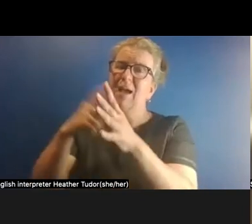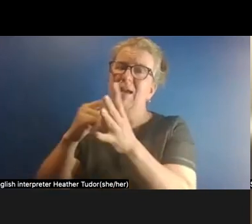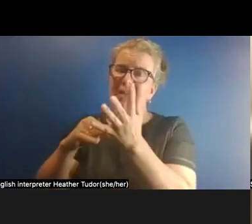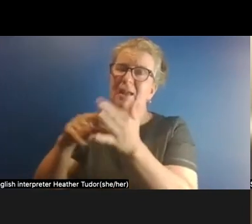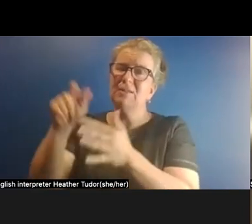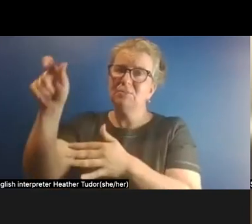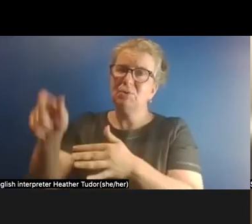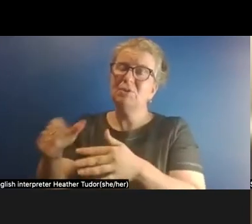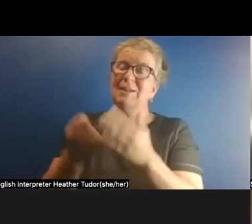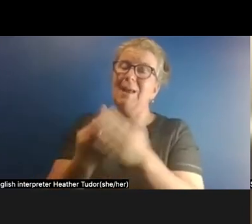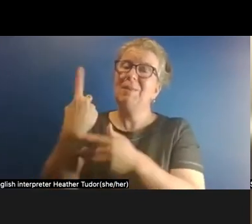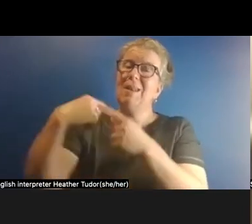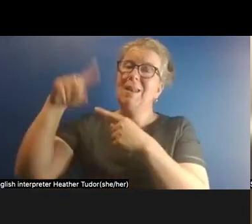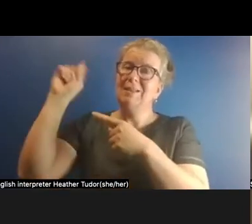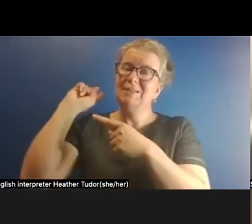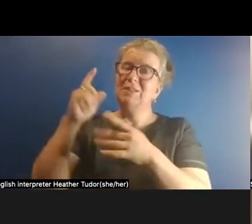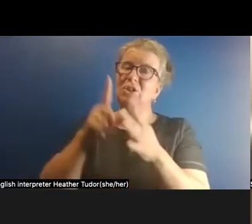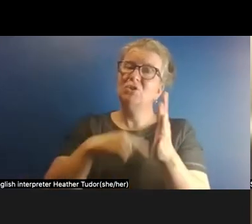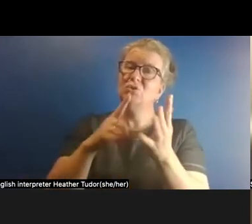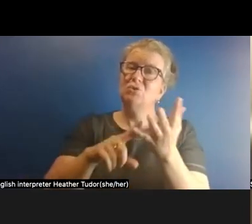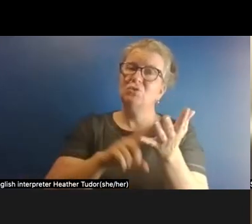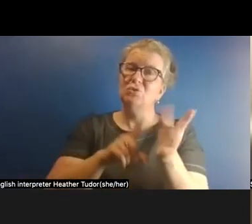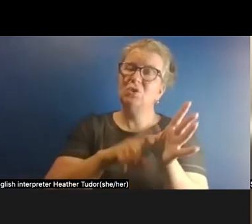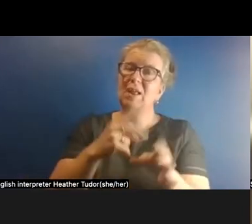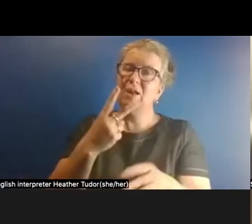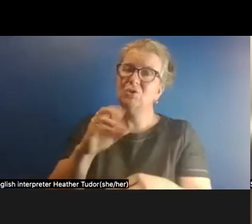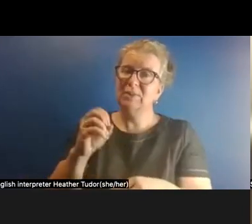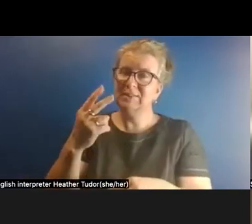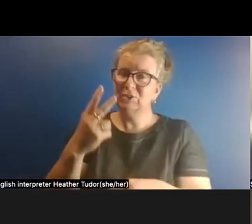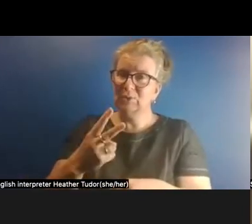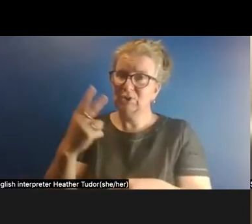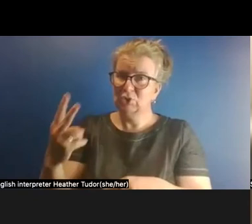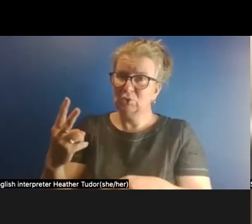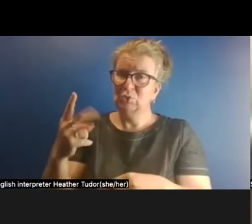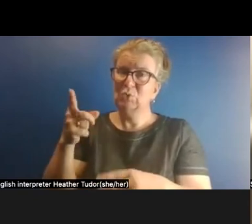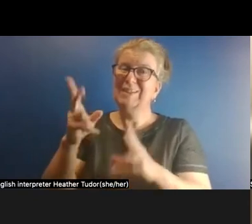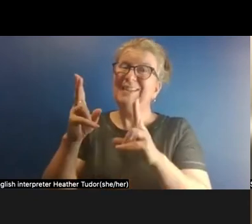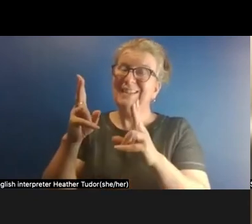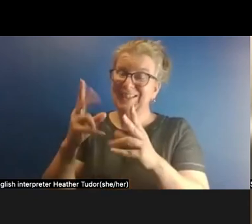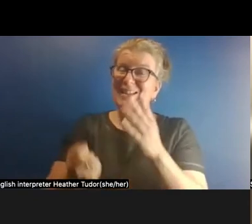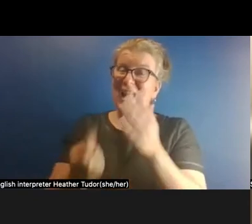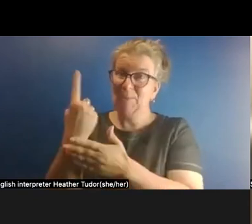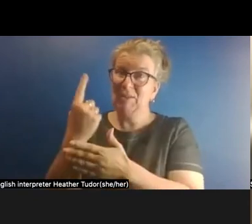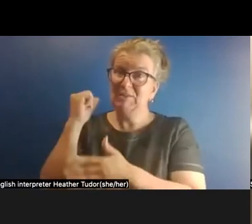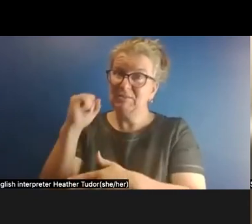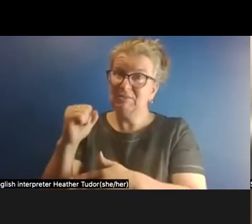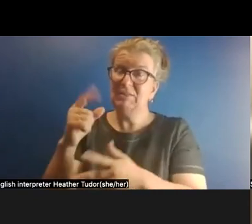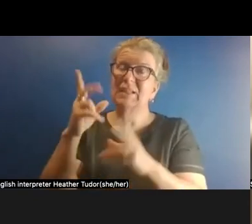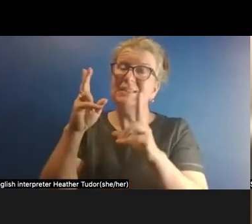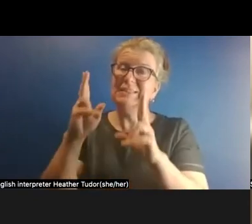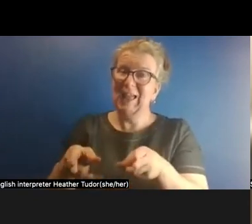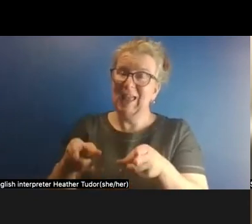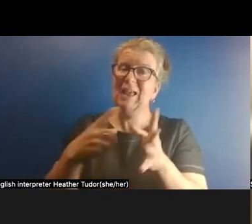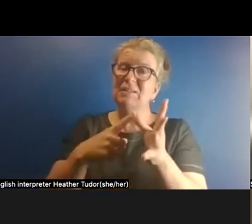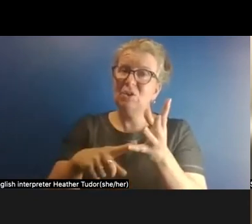is and he died on 14th of August. We wanted to acknowledge that because this is creating a lot